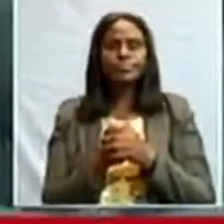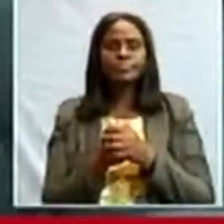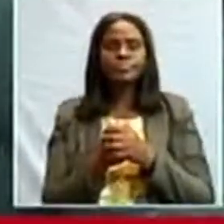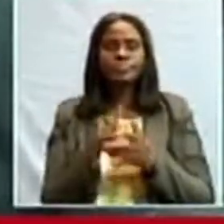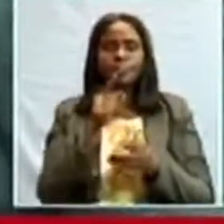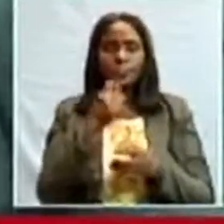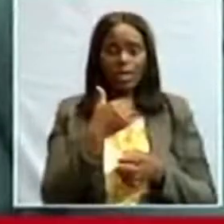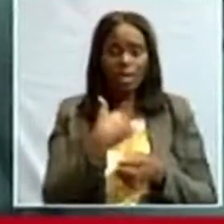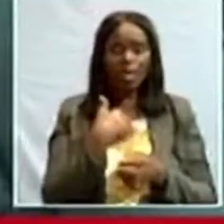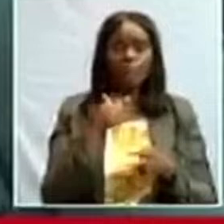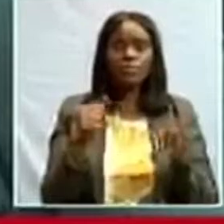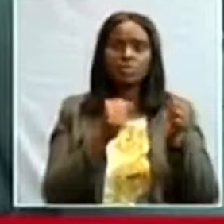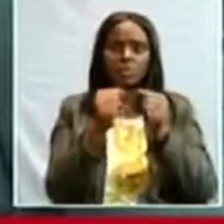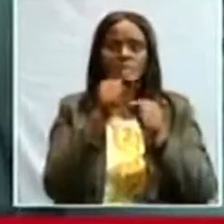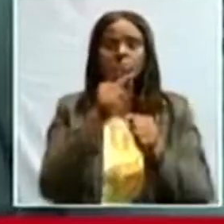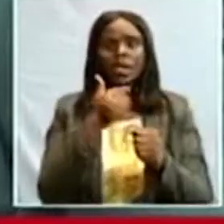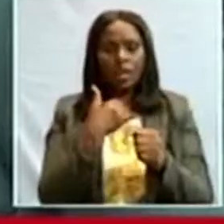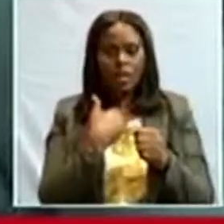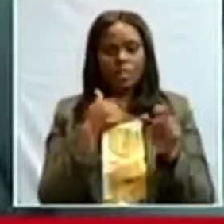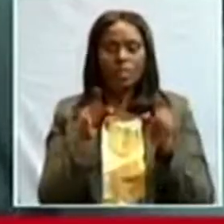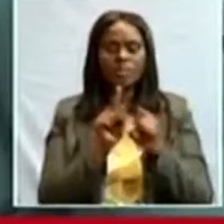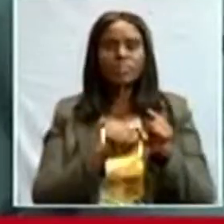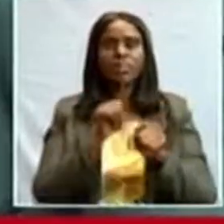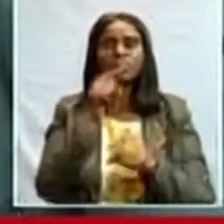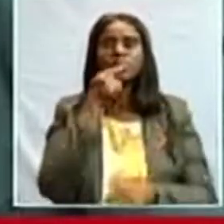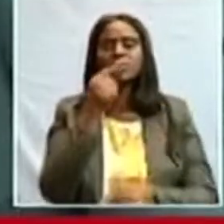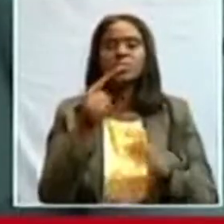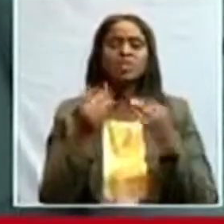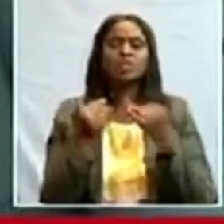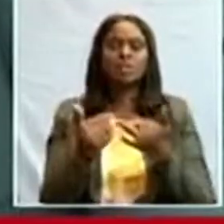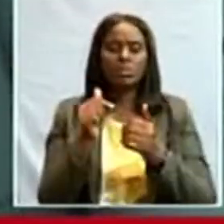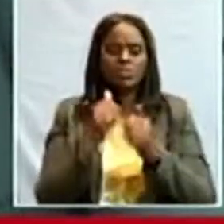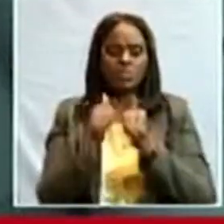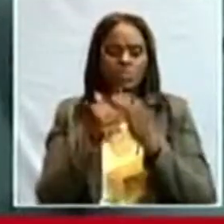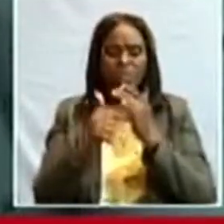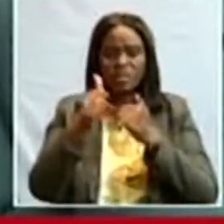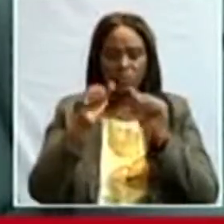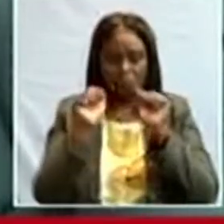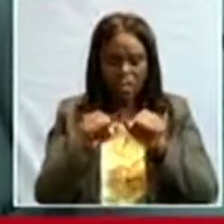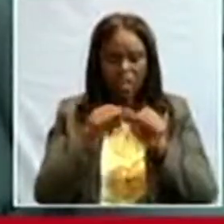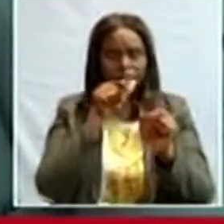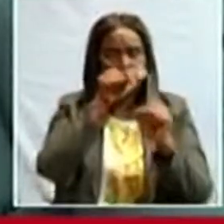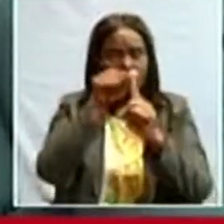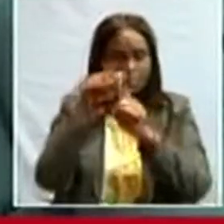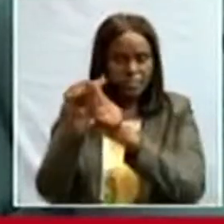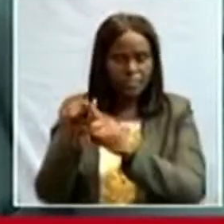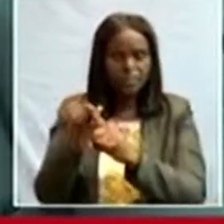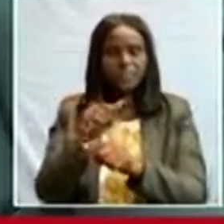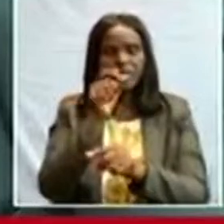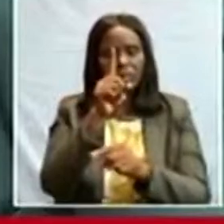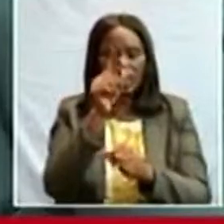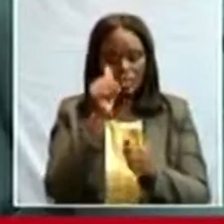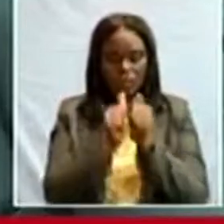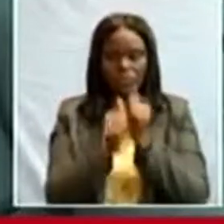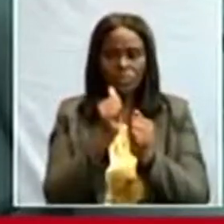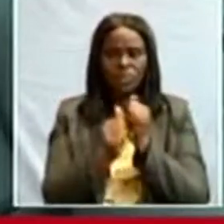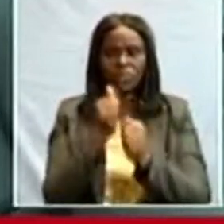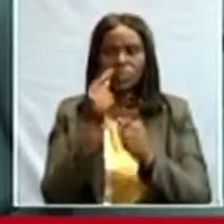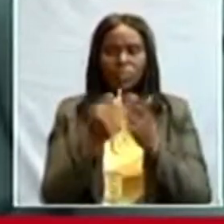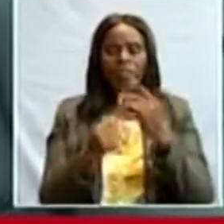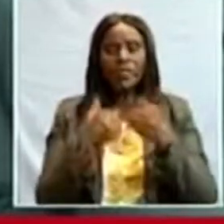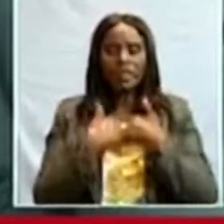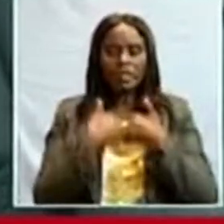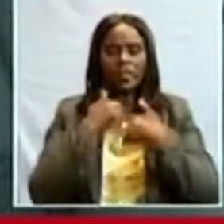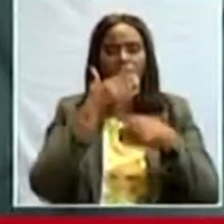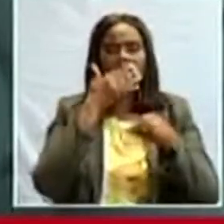you have systems, as you are claiming now, which are able to detect, one of which, as a